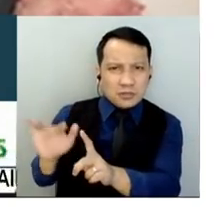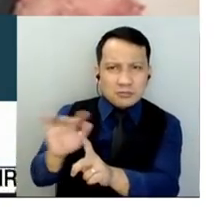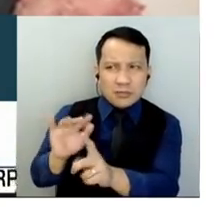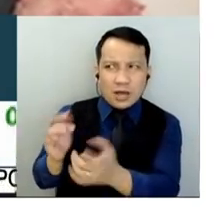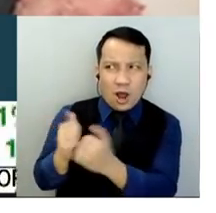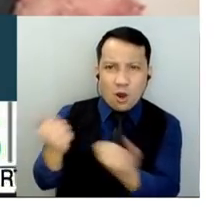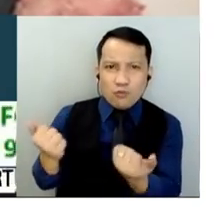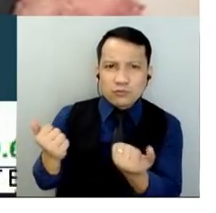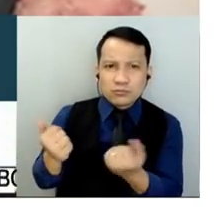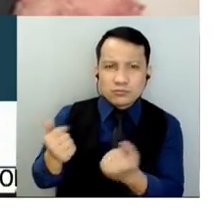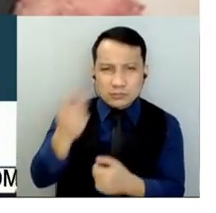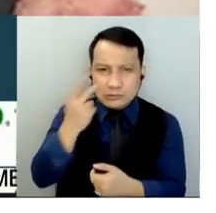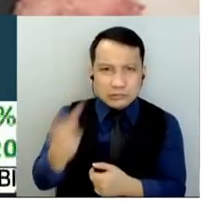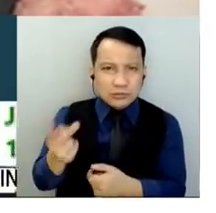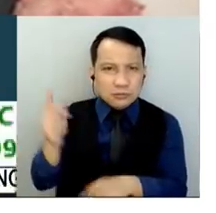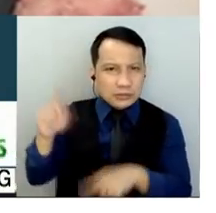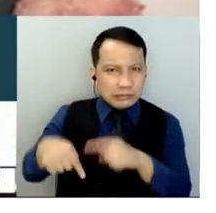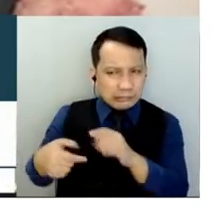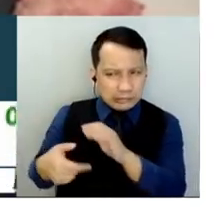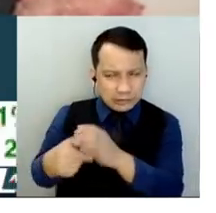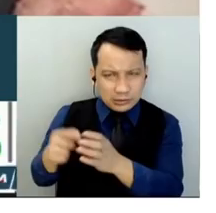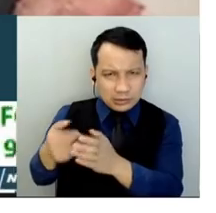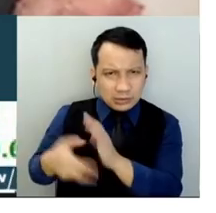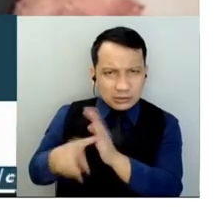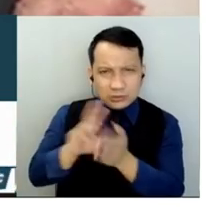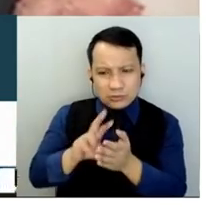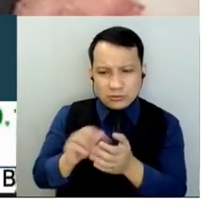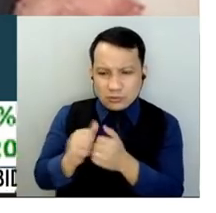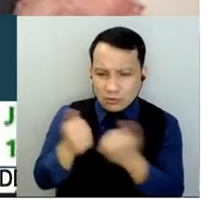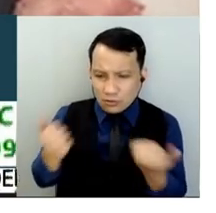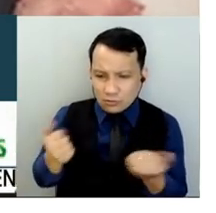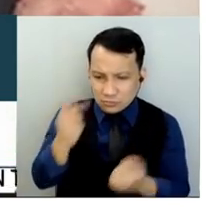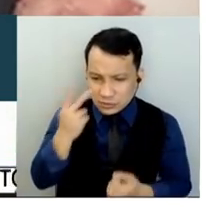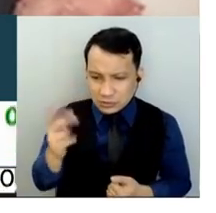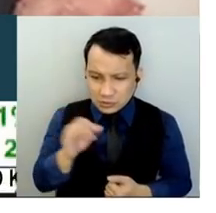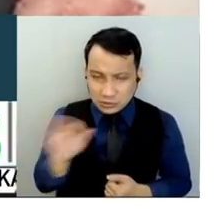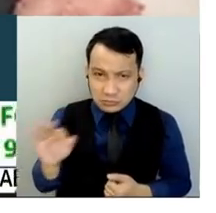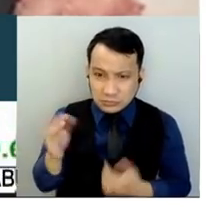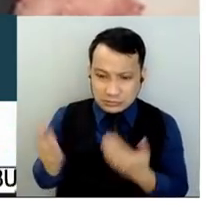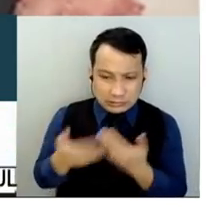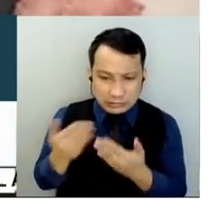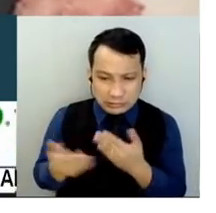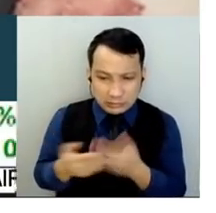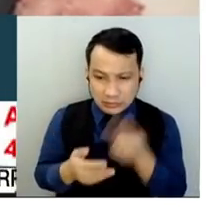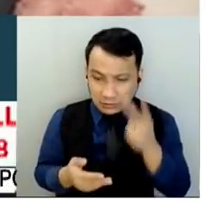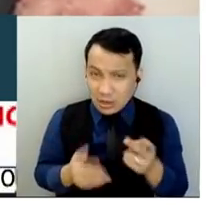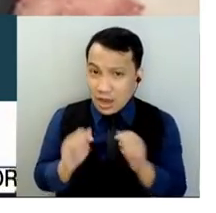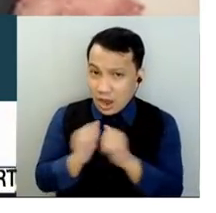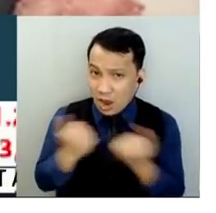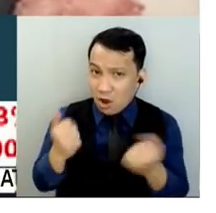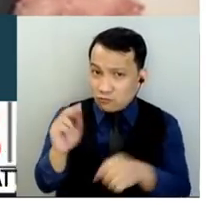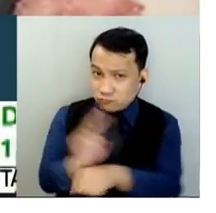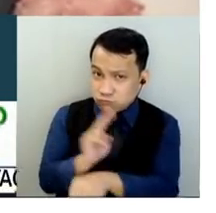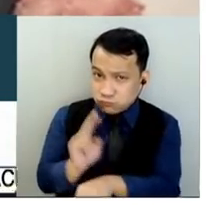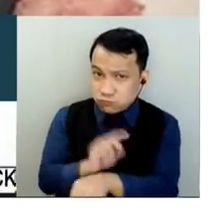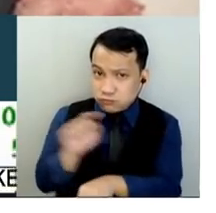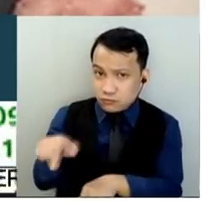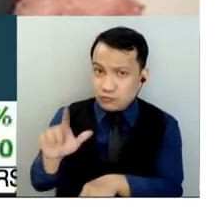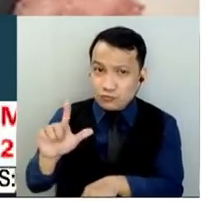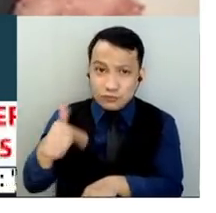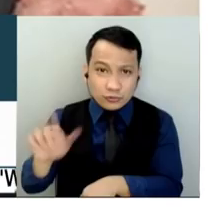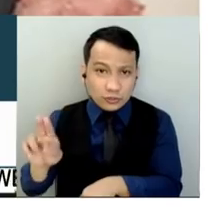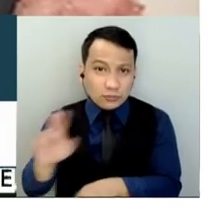or I have not seen it yet. So hindi natin malalaman easily kung paano ba gagamitin ng LGUs